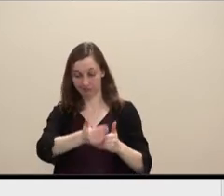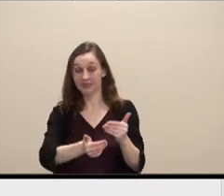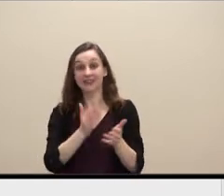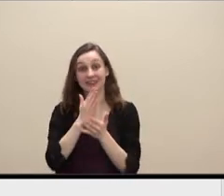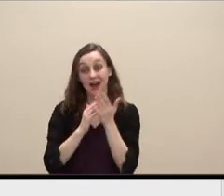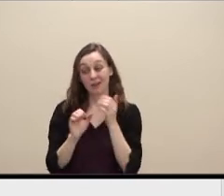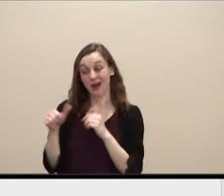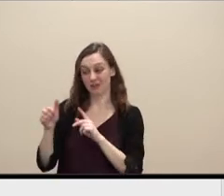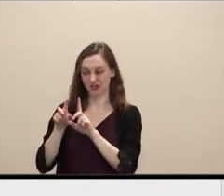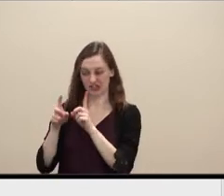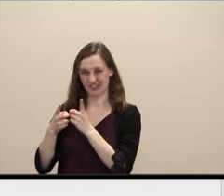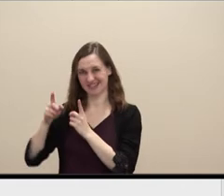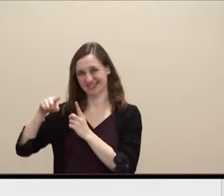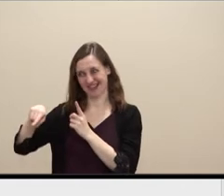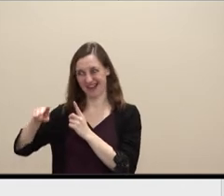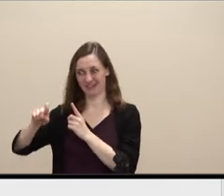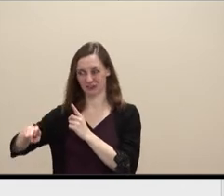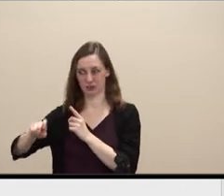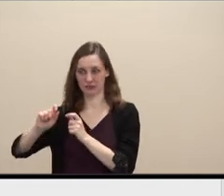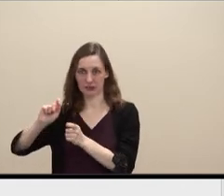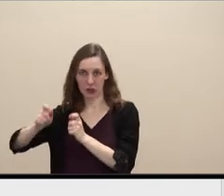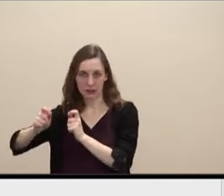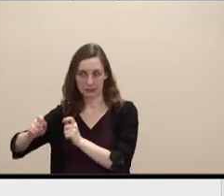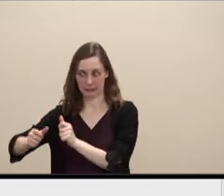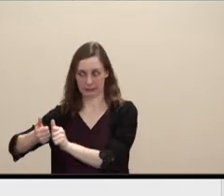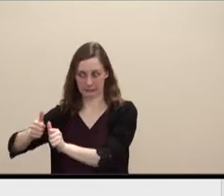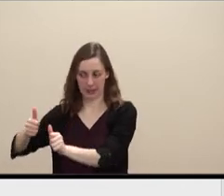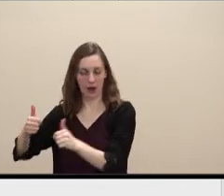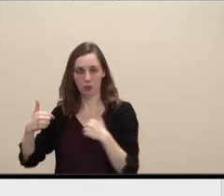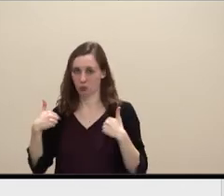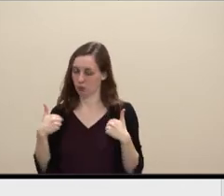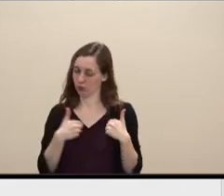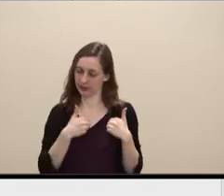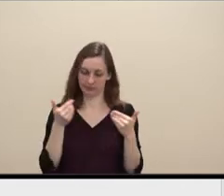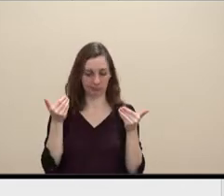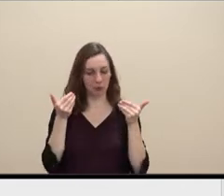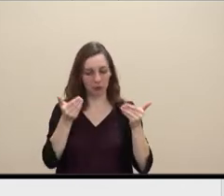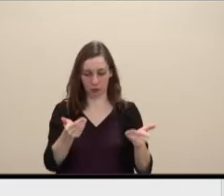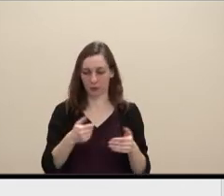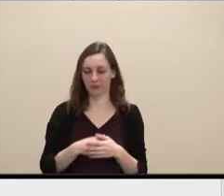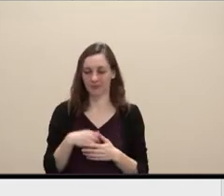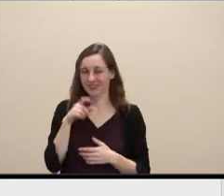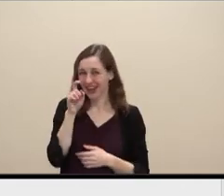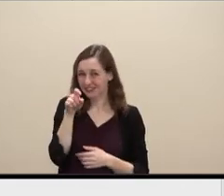adjustments, but we have moved forward with that. We have had to make some